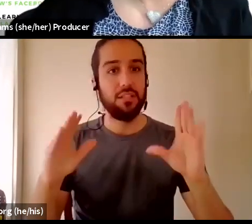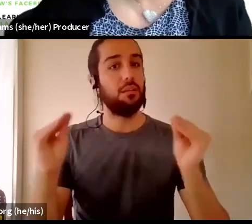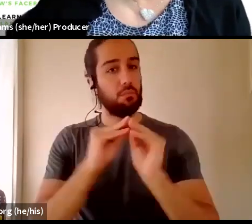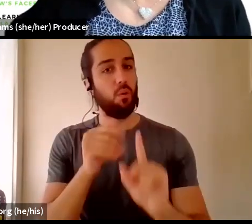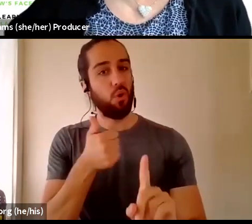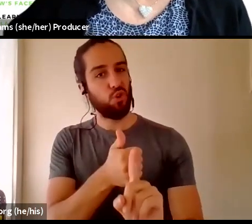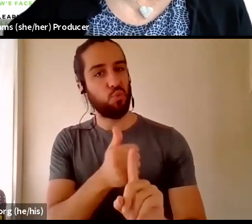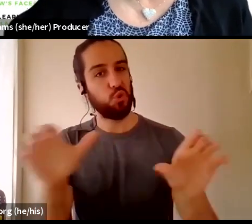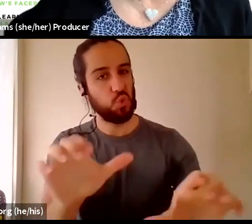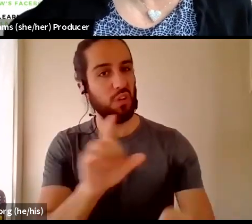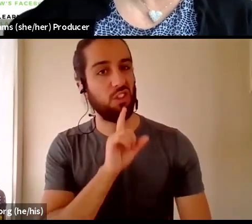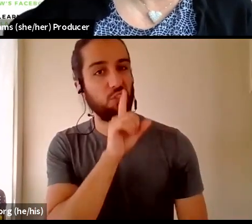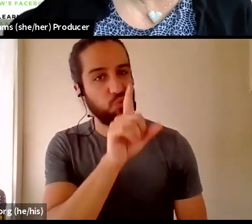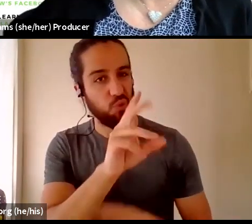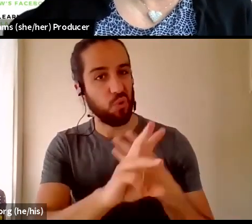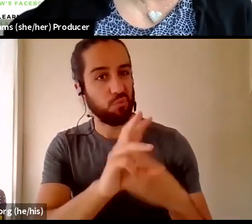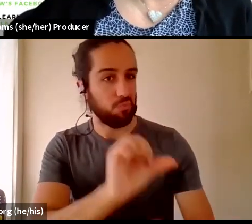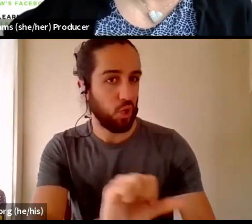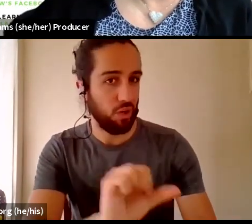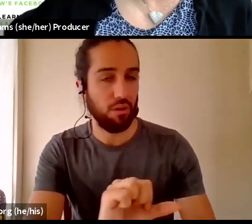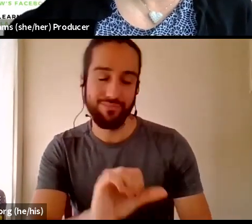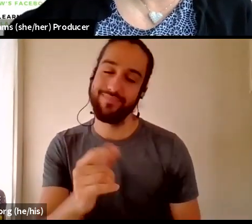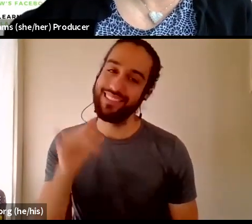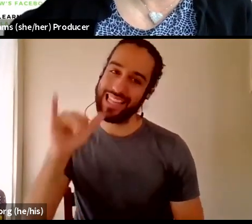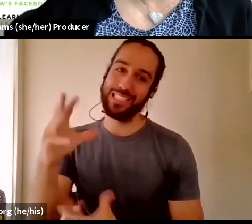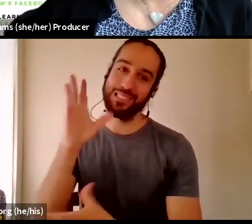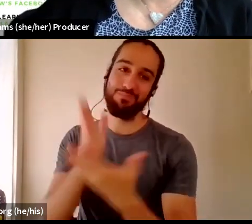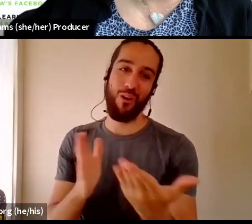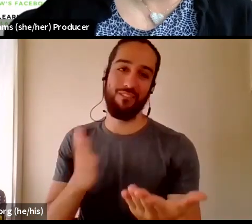So that's the Catholic too that I forgot to leave out.